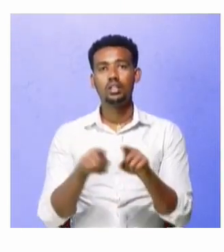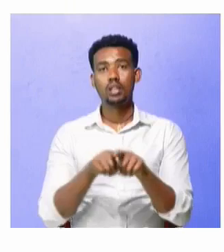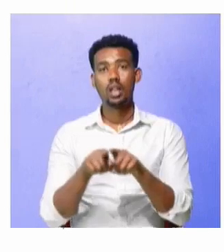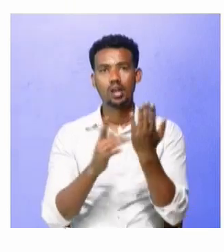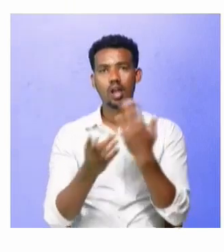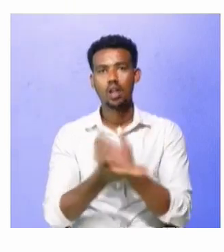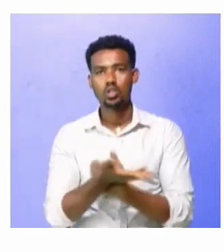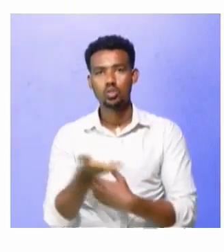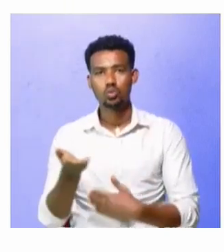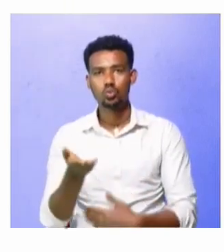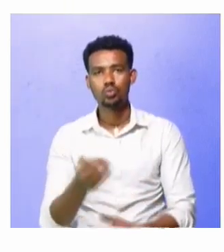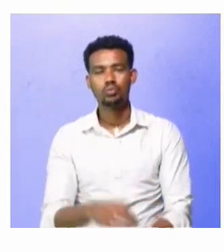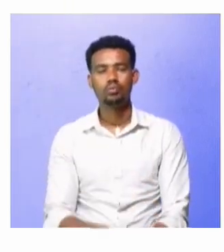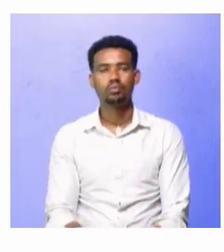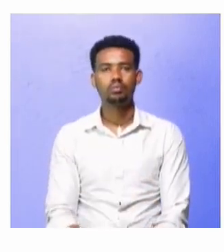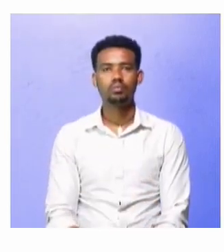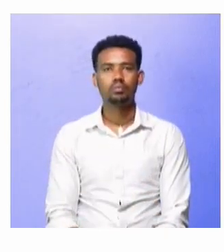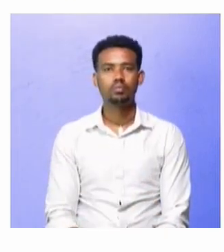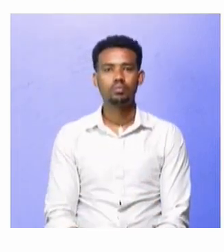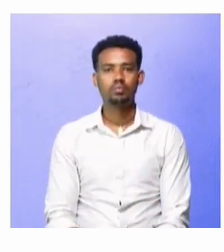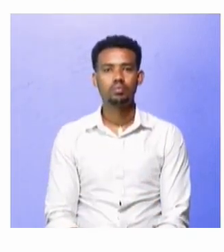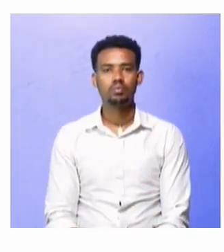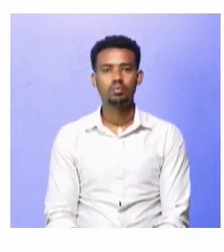was due to